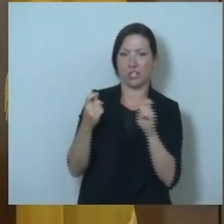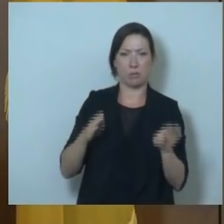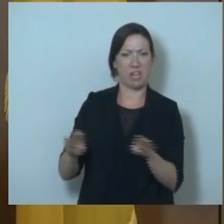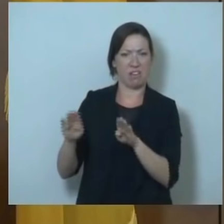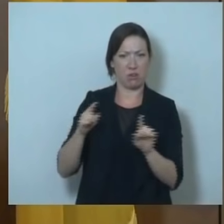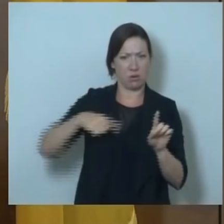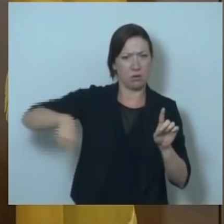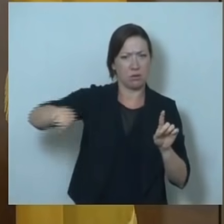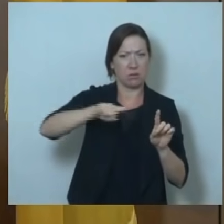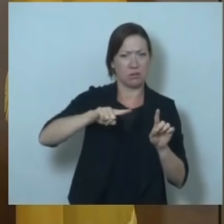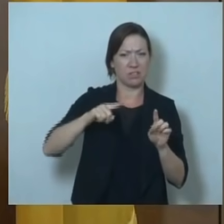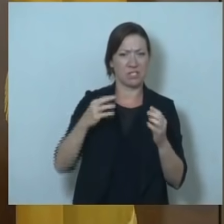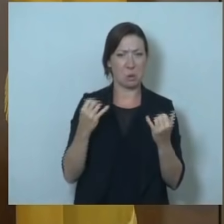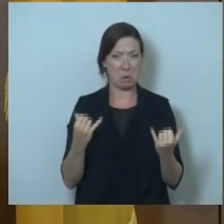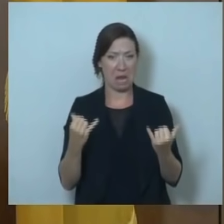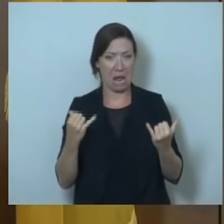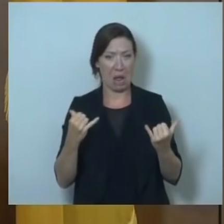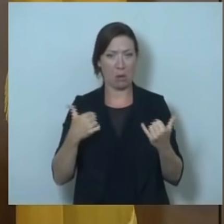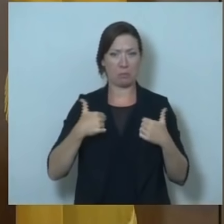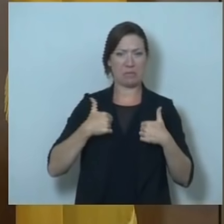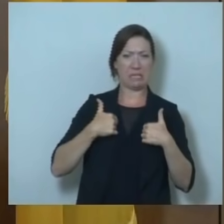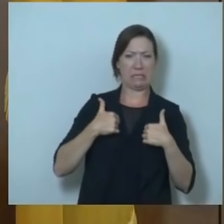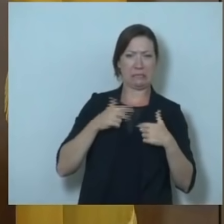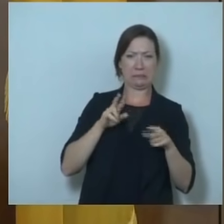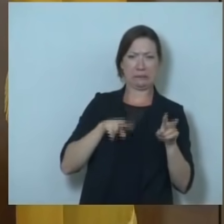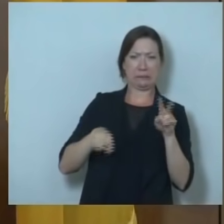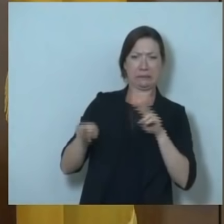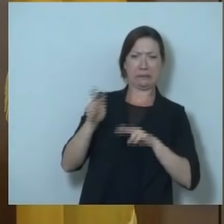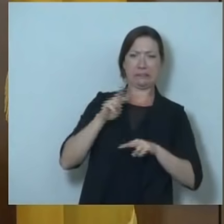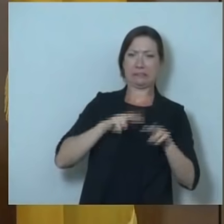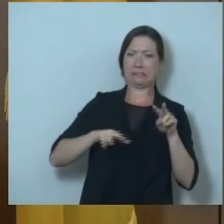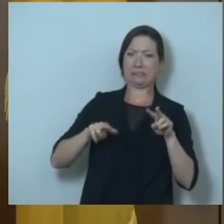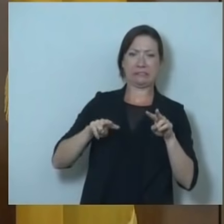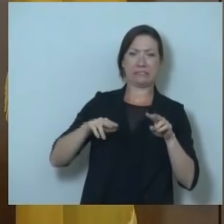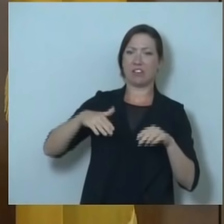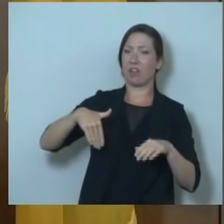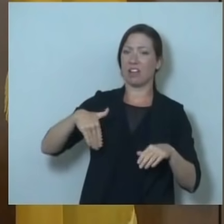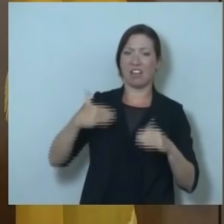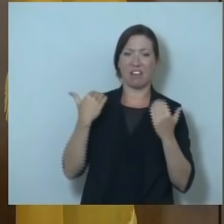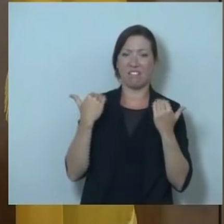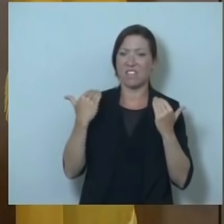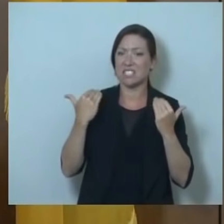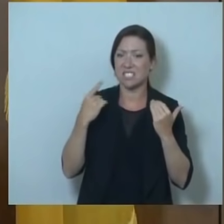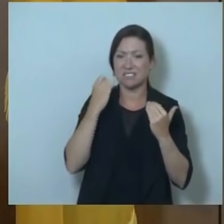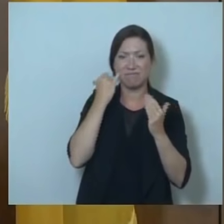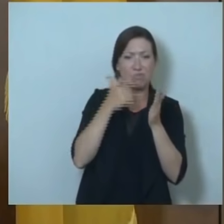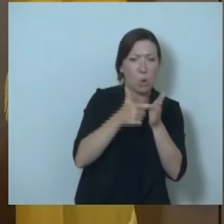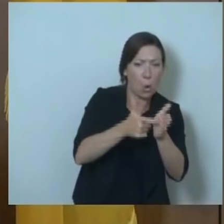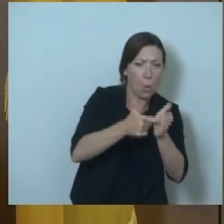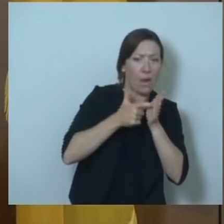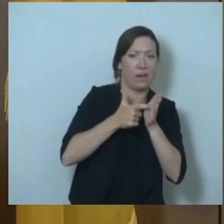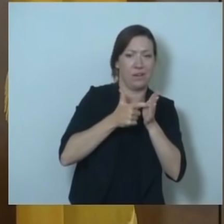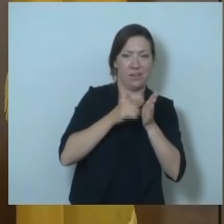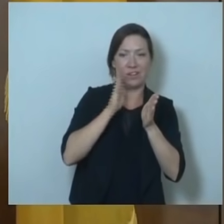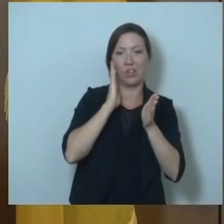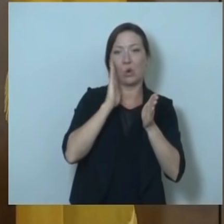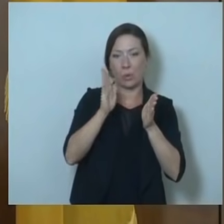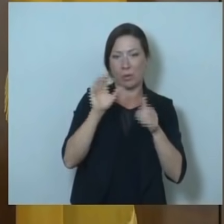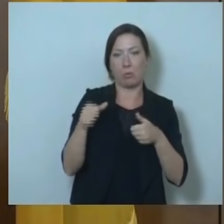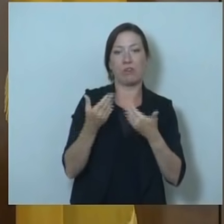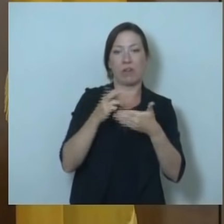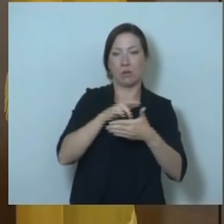return, I'm unconvinced that mandating it will get us the results that we need.